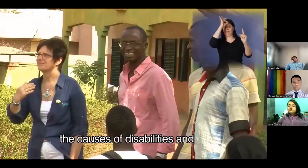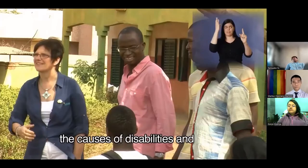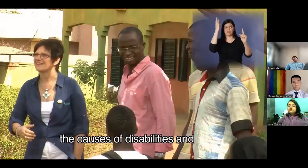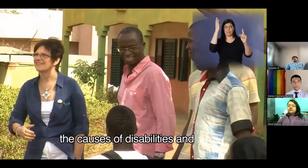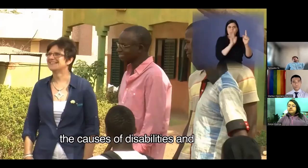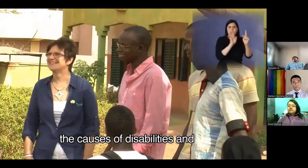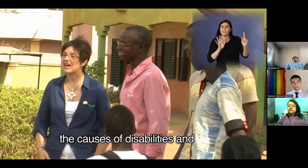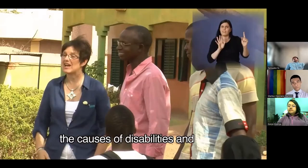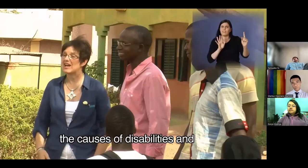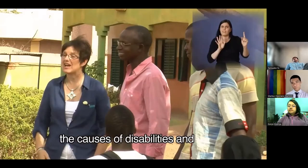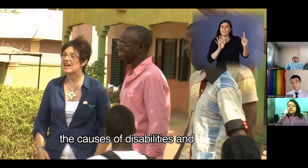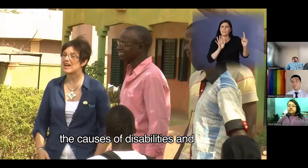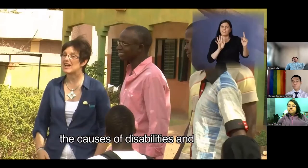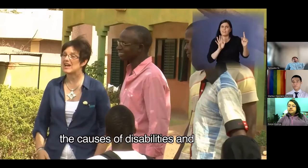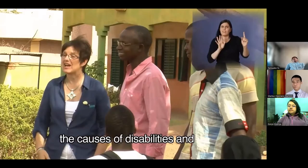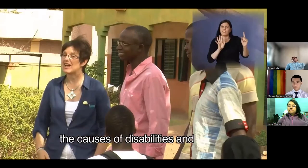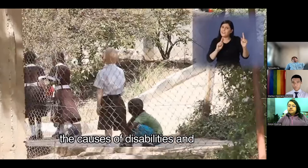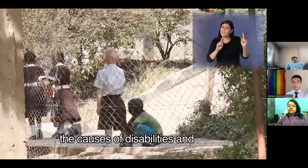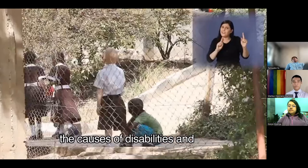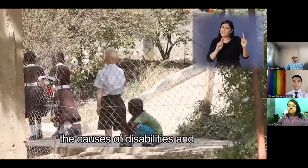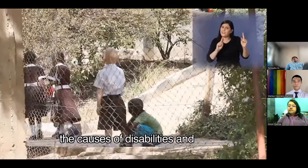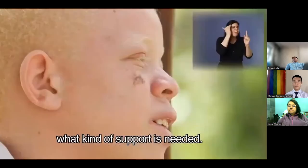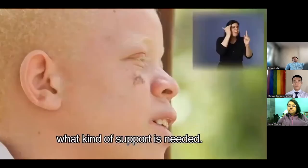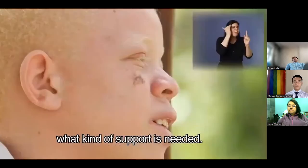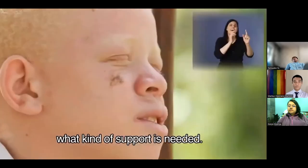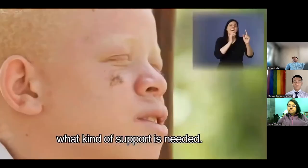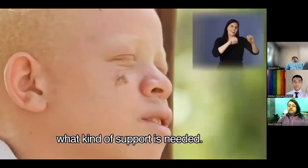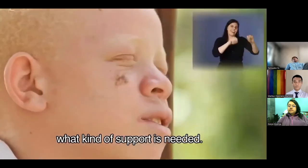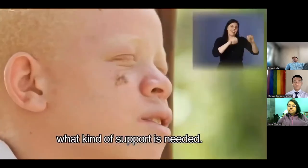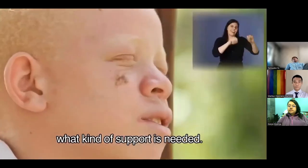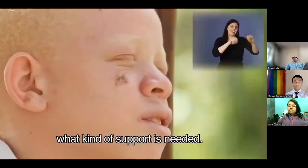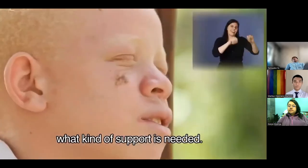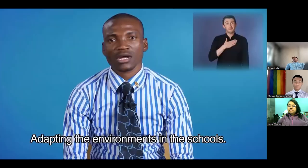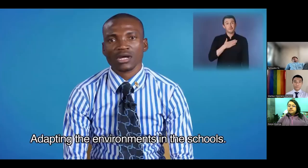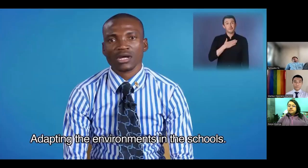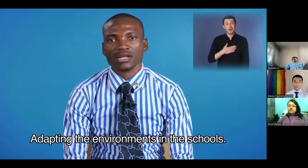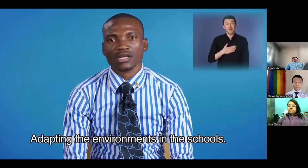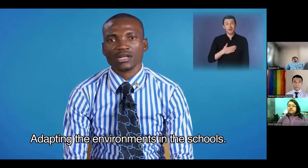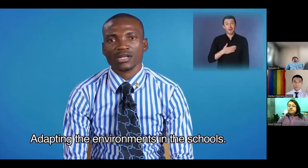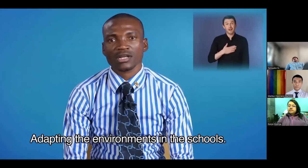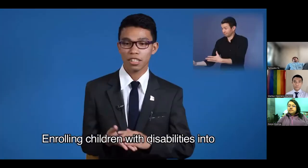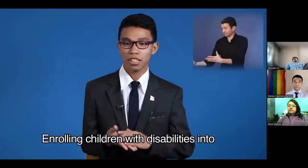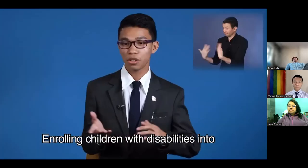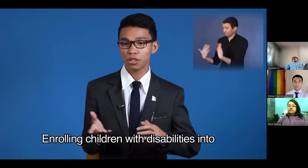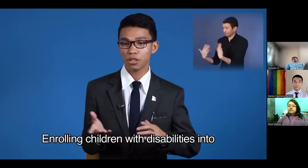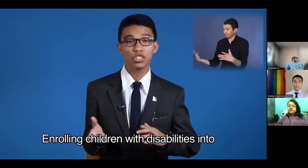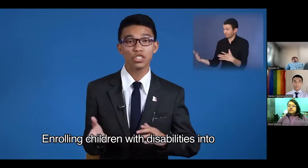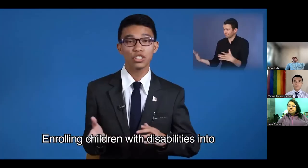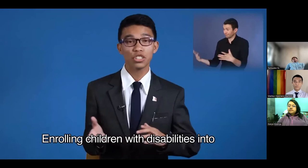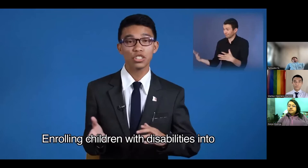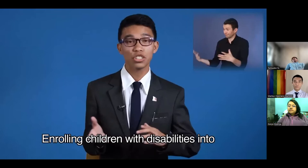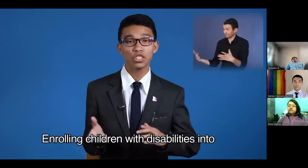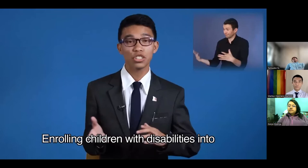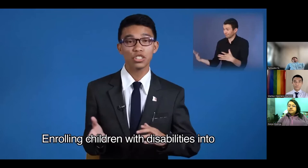and what kind of support is needed. Now adapting the environments in the schools. Enrolling children with disabilities into regular school,